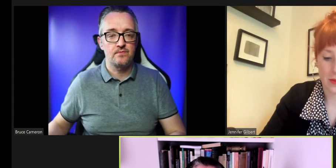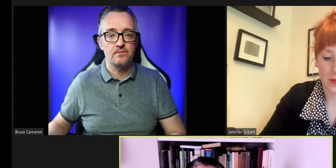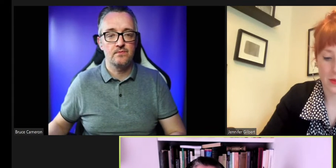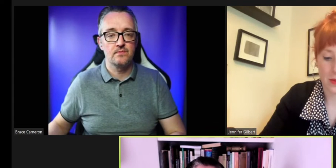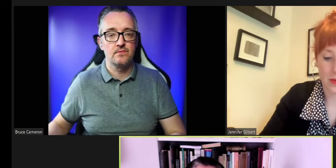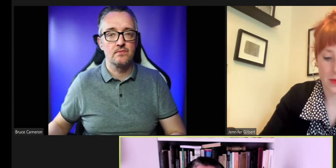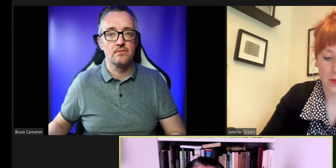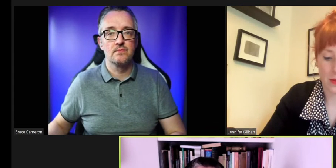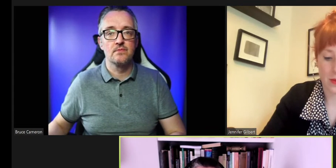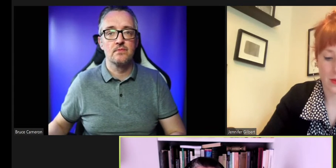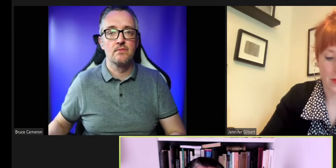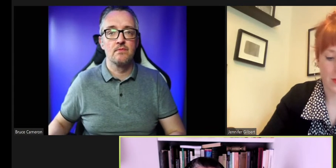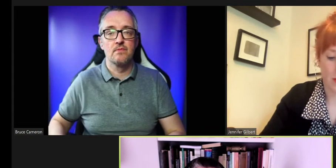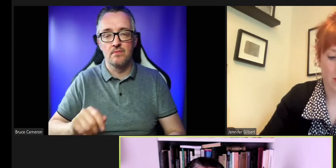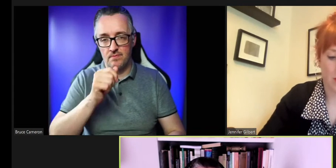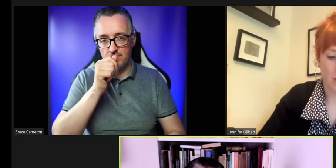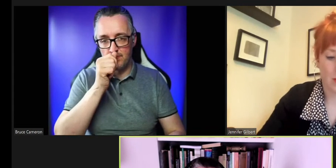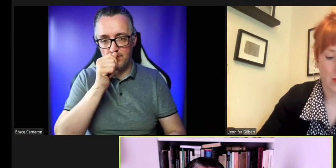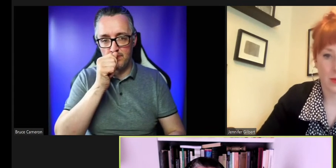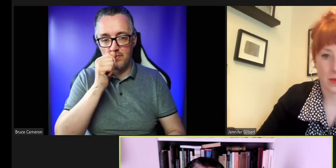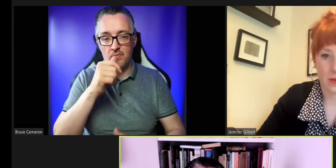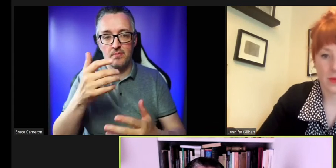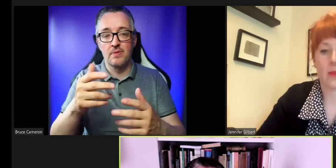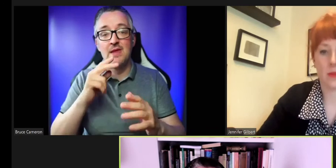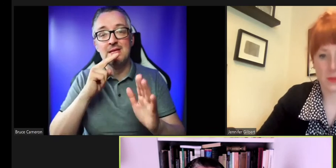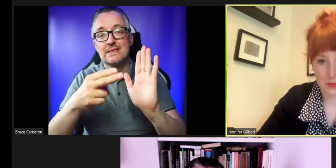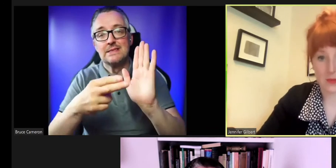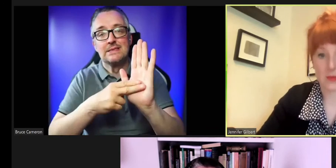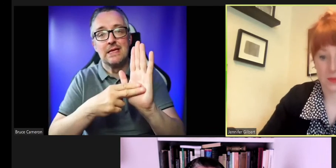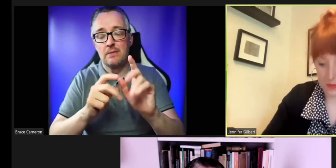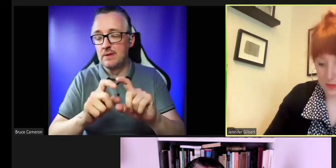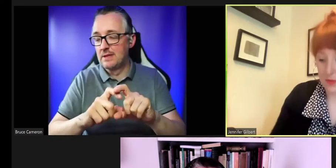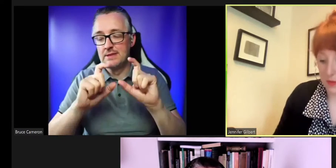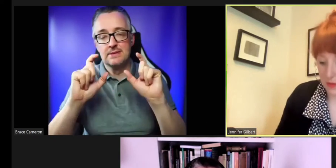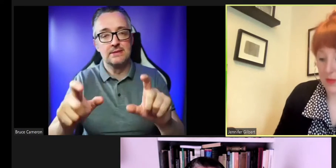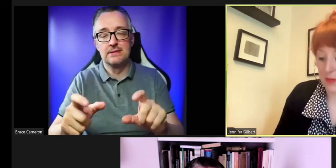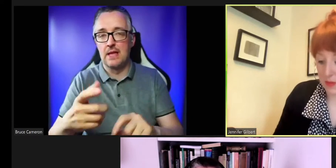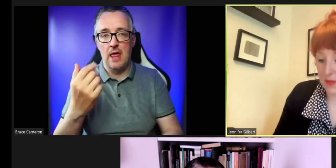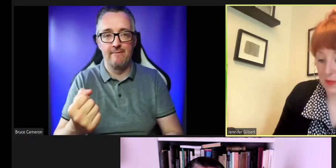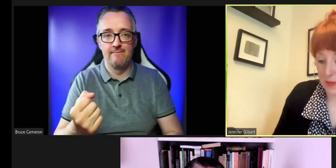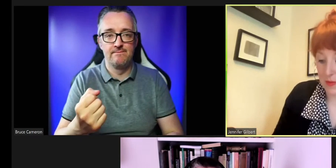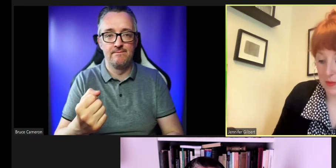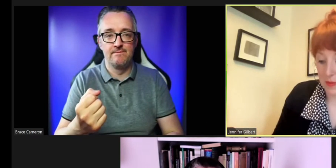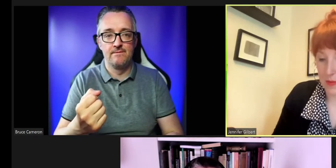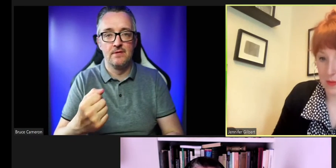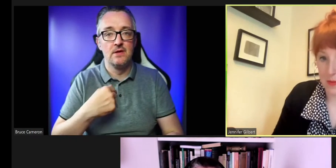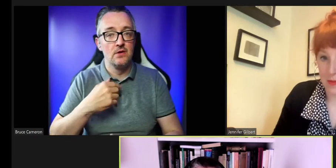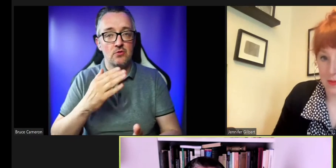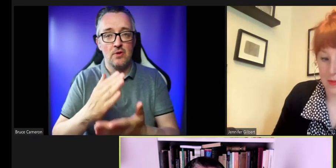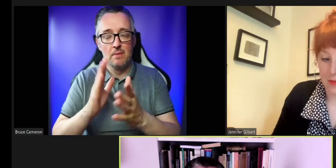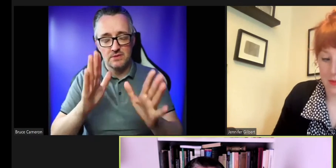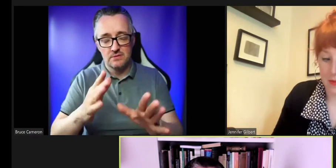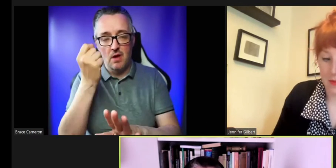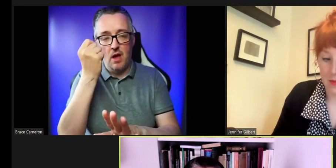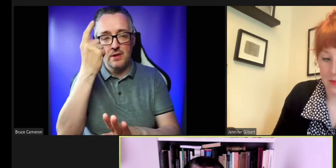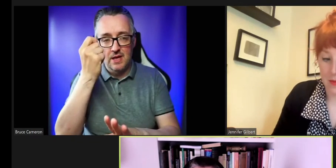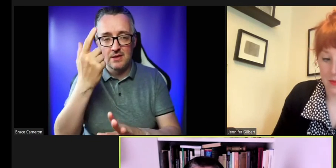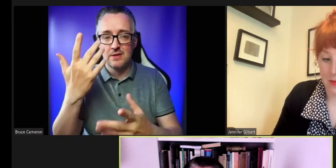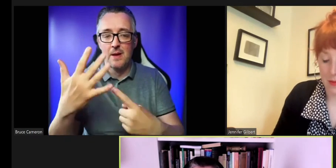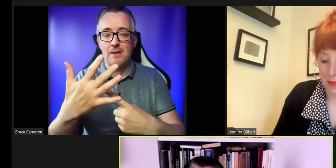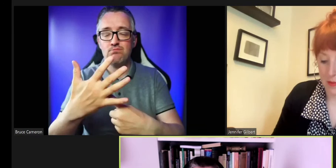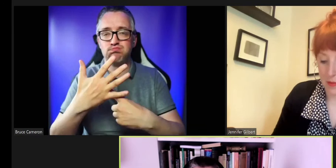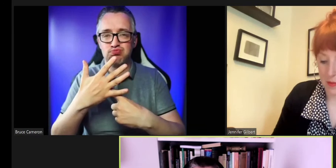just this thing that it is still very stigmatizing, and we have to understand that, you know, we really have to understand the very real pressures. And I